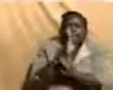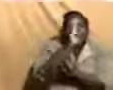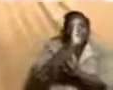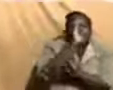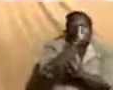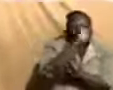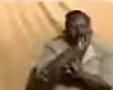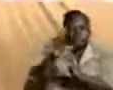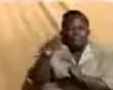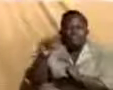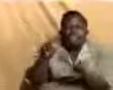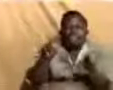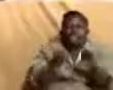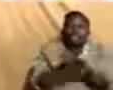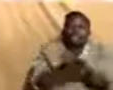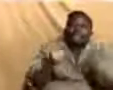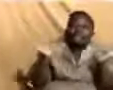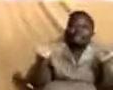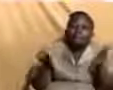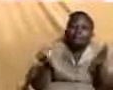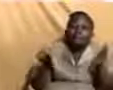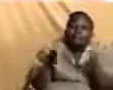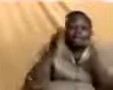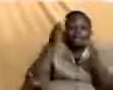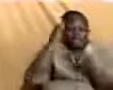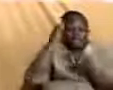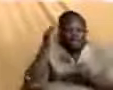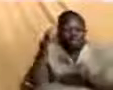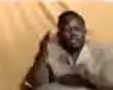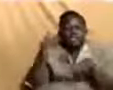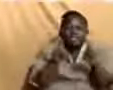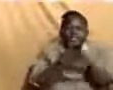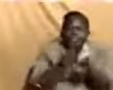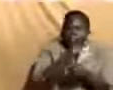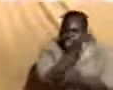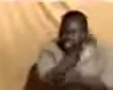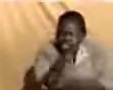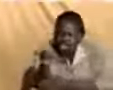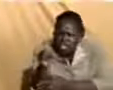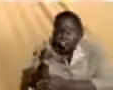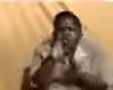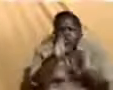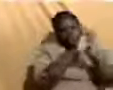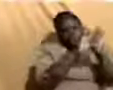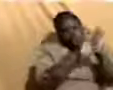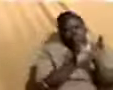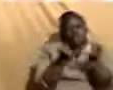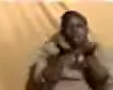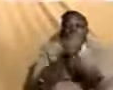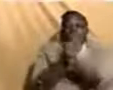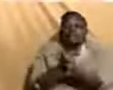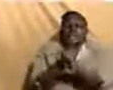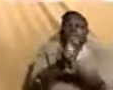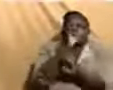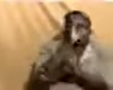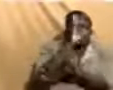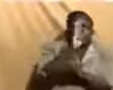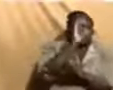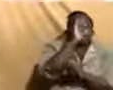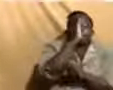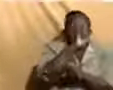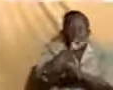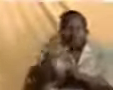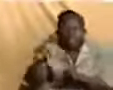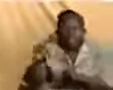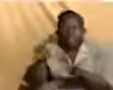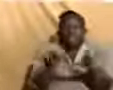anybody pursuing the popular initiative route. One issue for each constitutional amendment bill. That is the clear record in